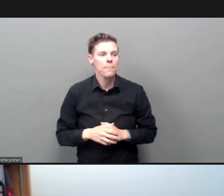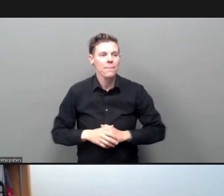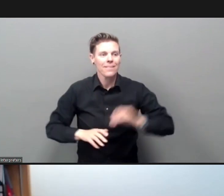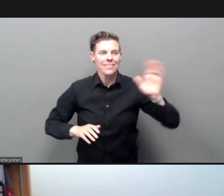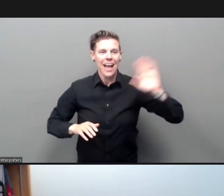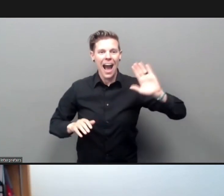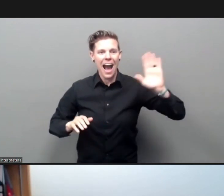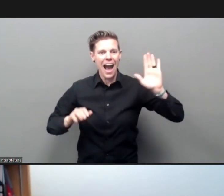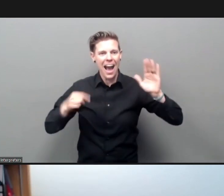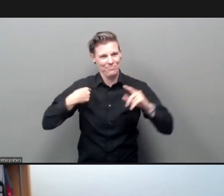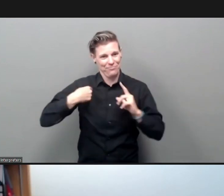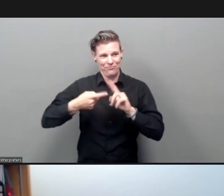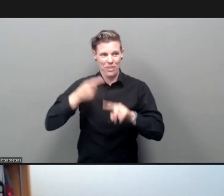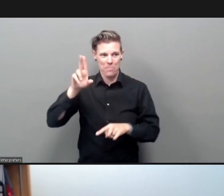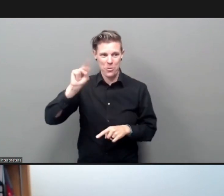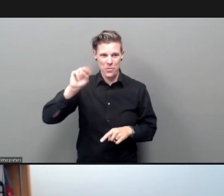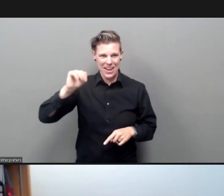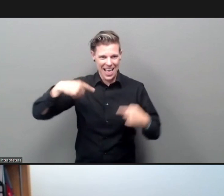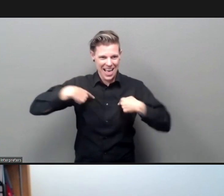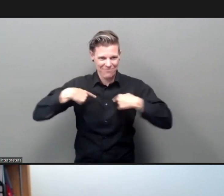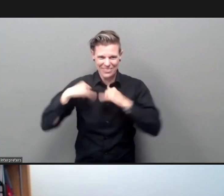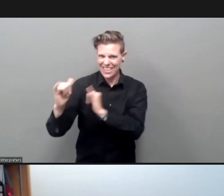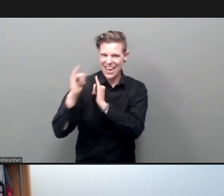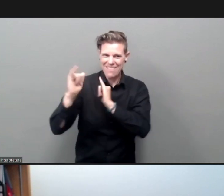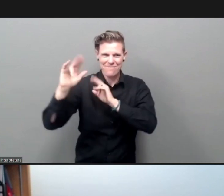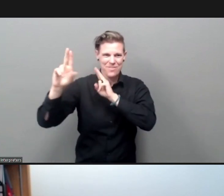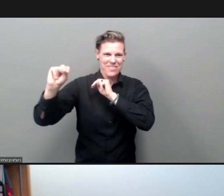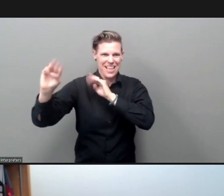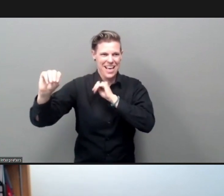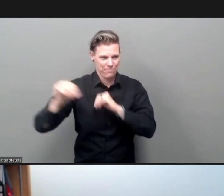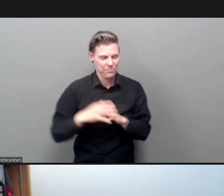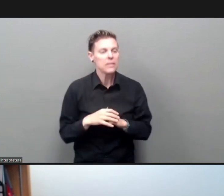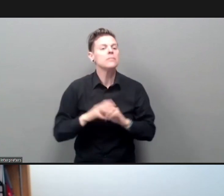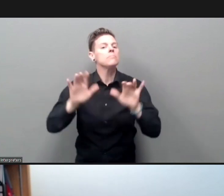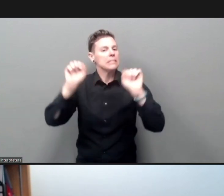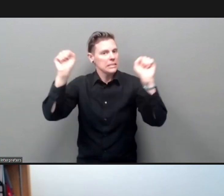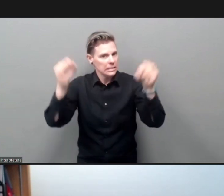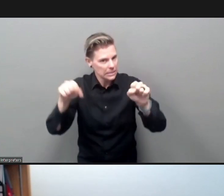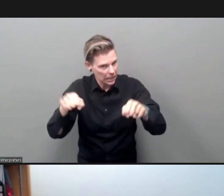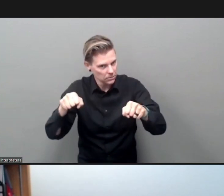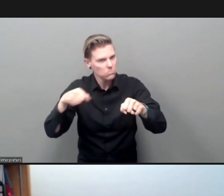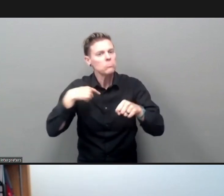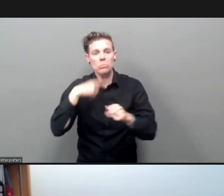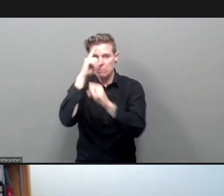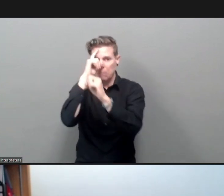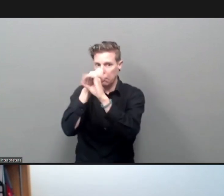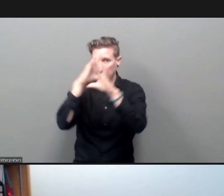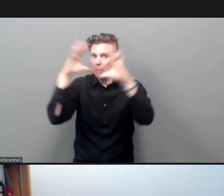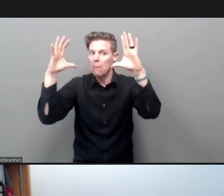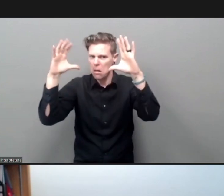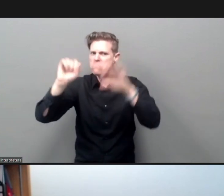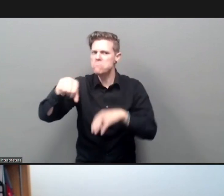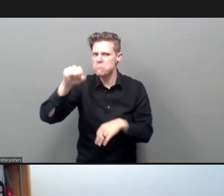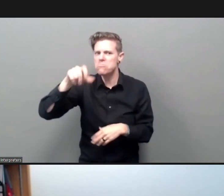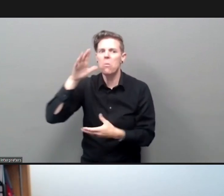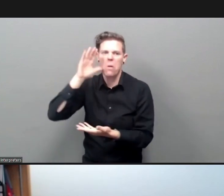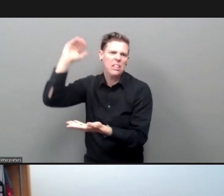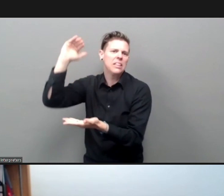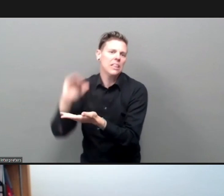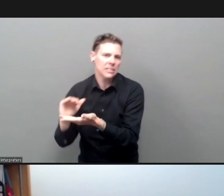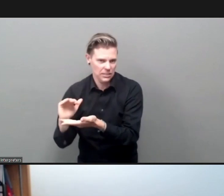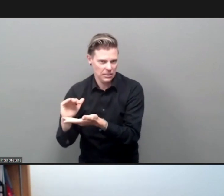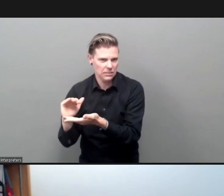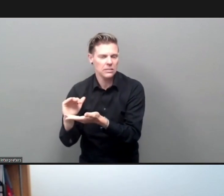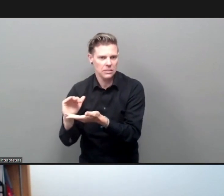a student reporter. So yes, we do think that it will stop the spread of the, help to stop the spread,